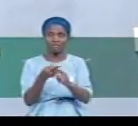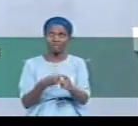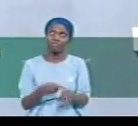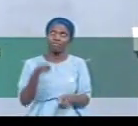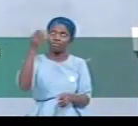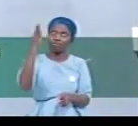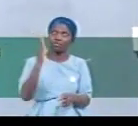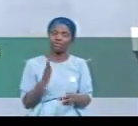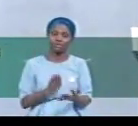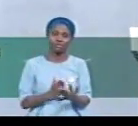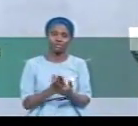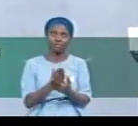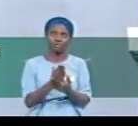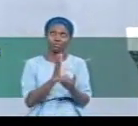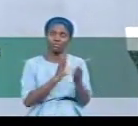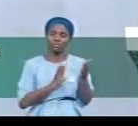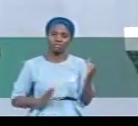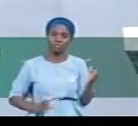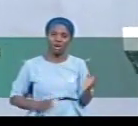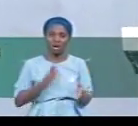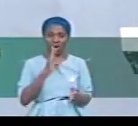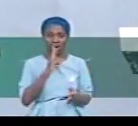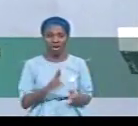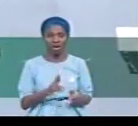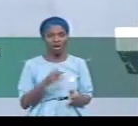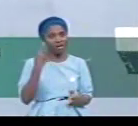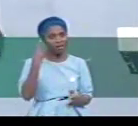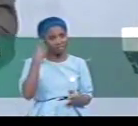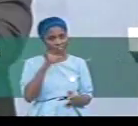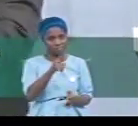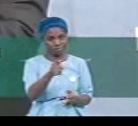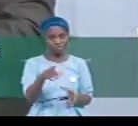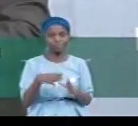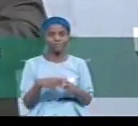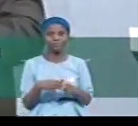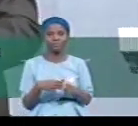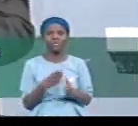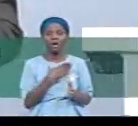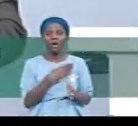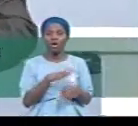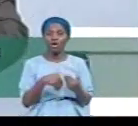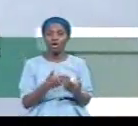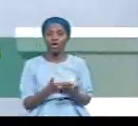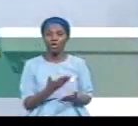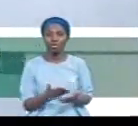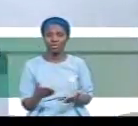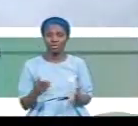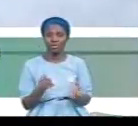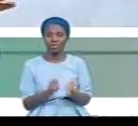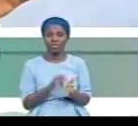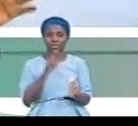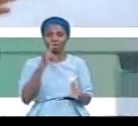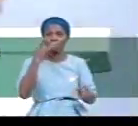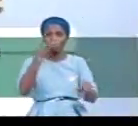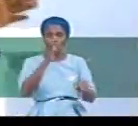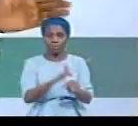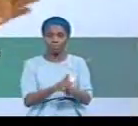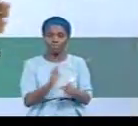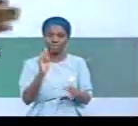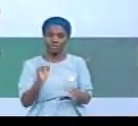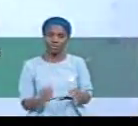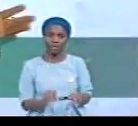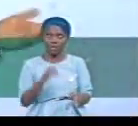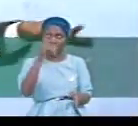through Christ are for your sakes. All things promised by God